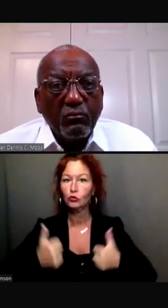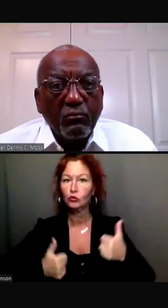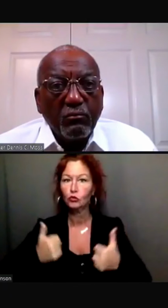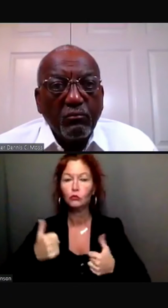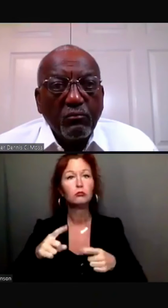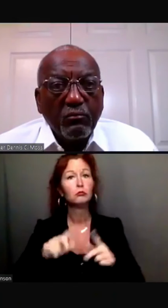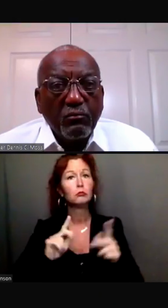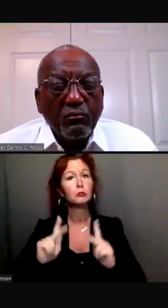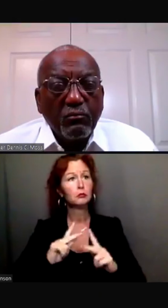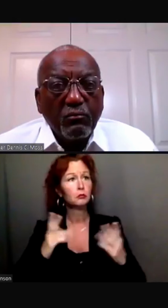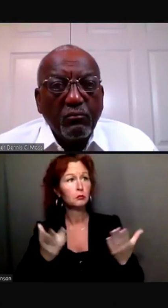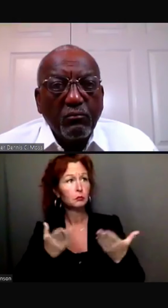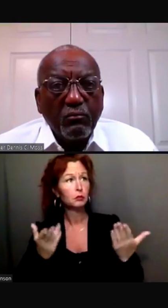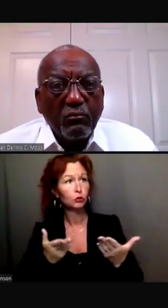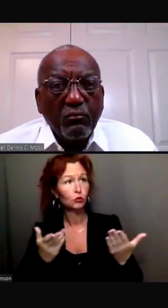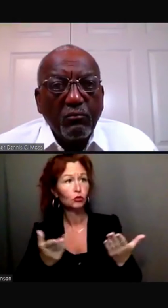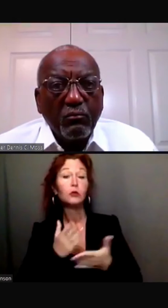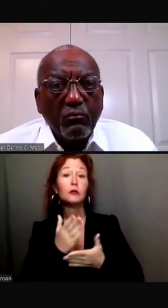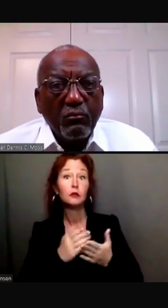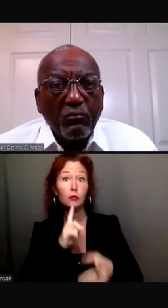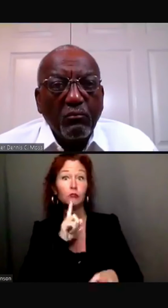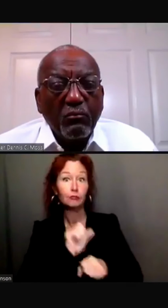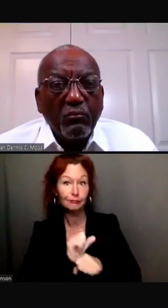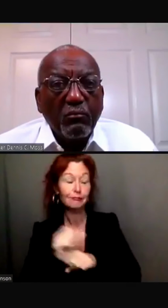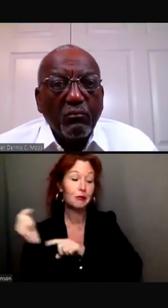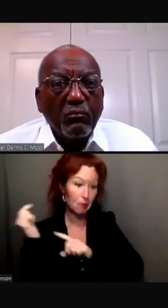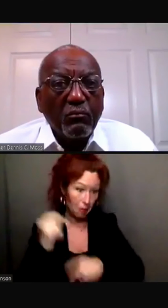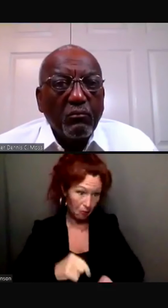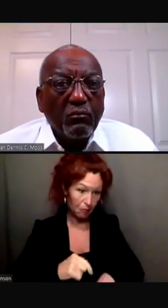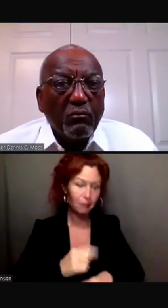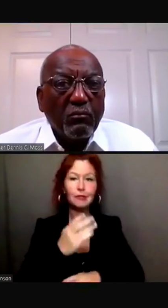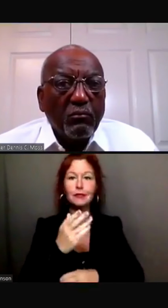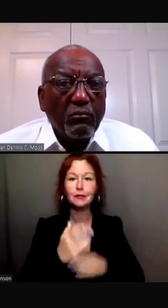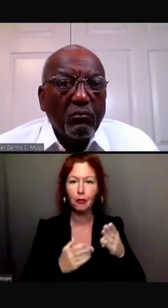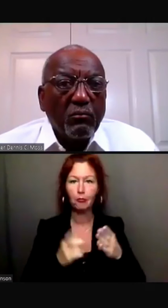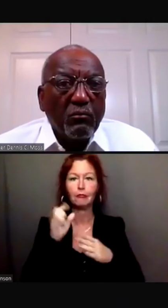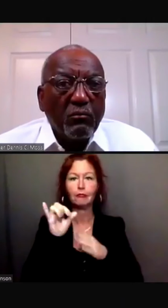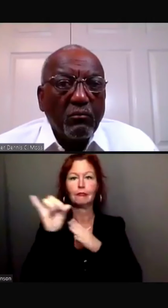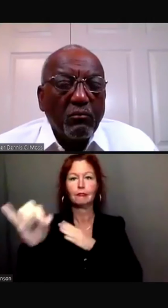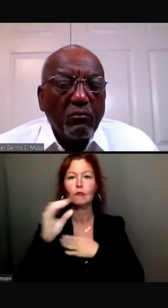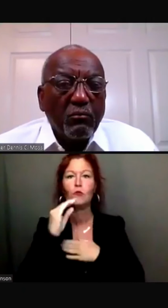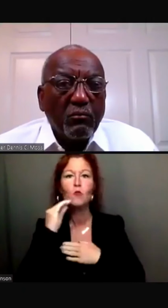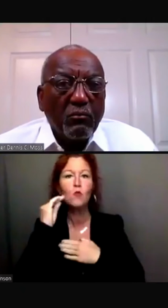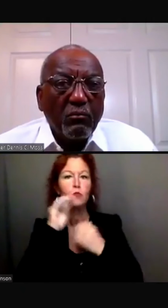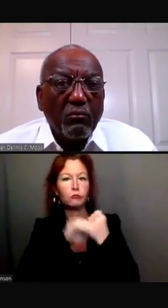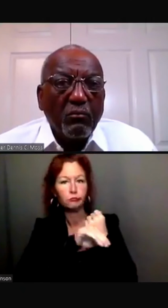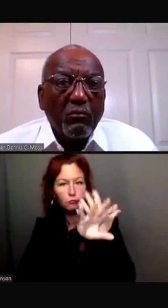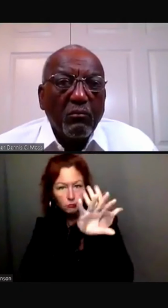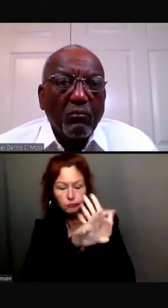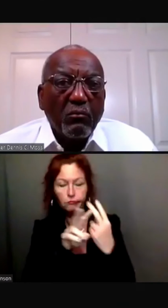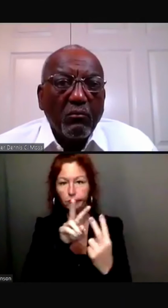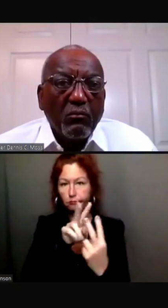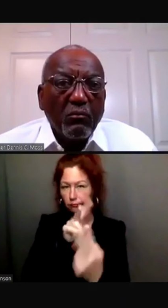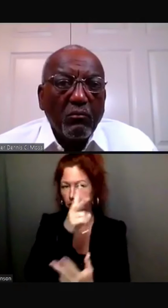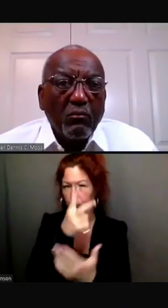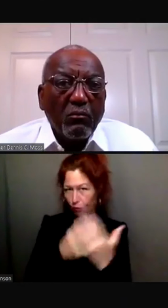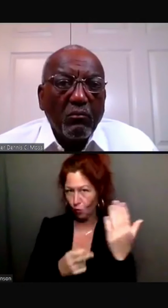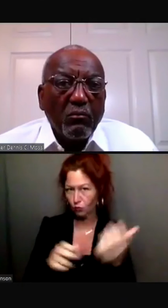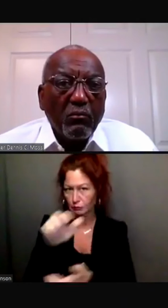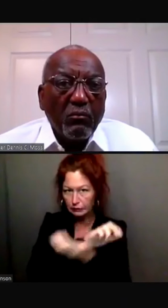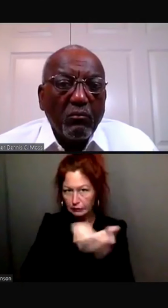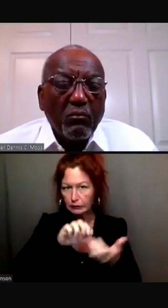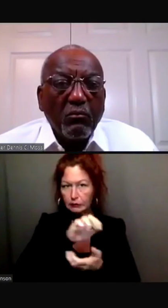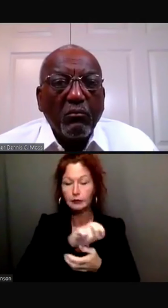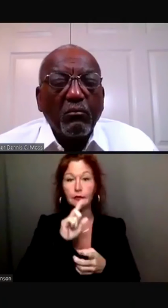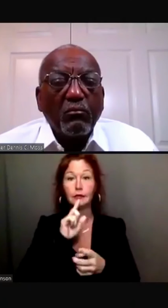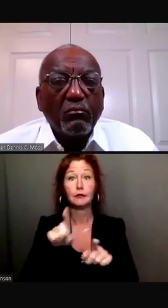that are here virtually. So it's not the normal EOC operation you would see. You have seen during the other